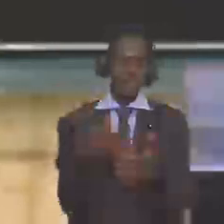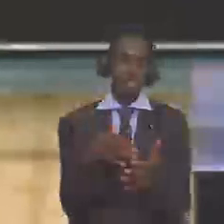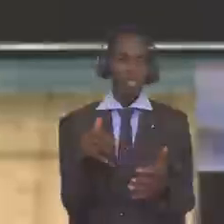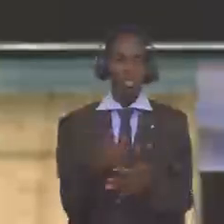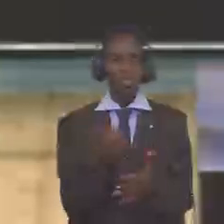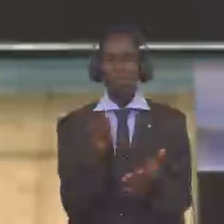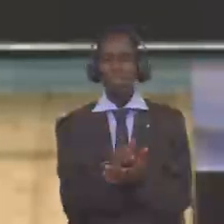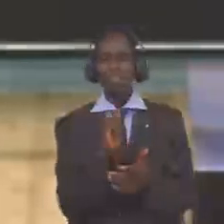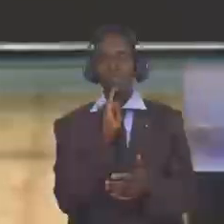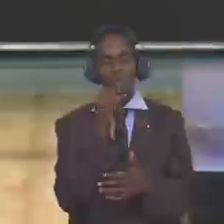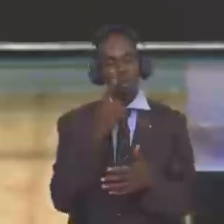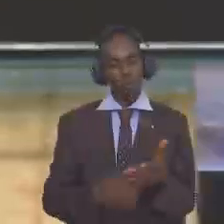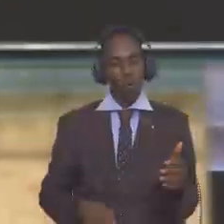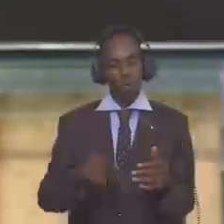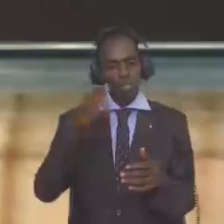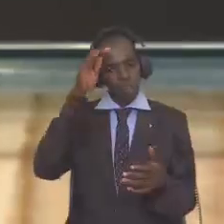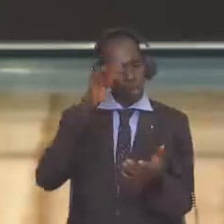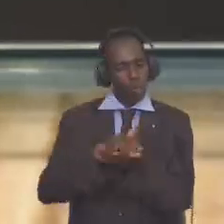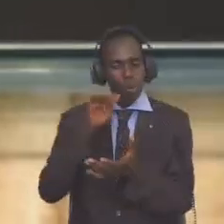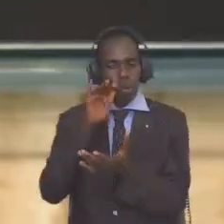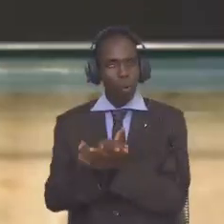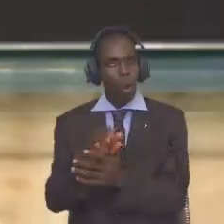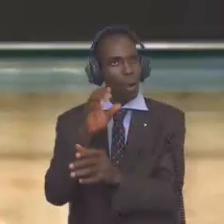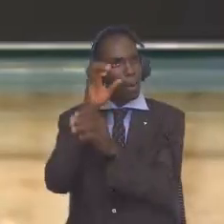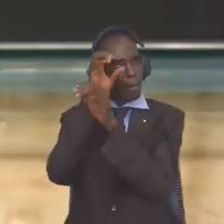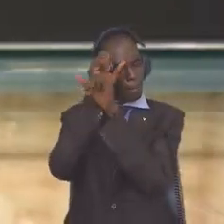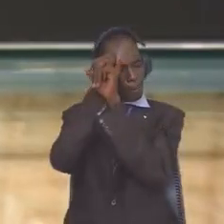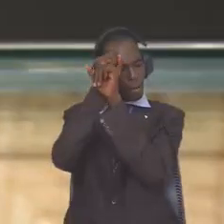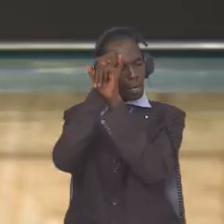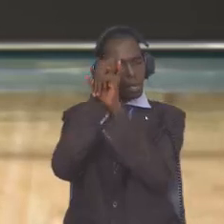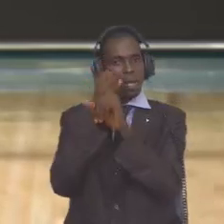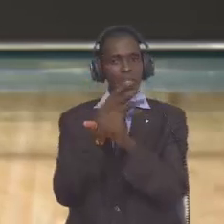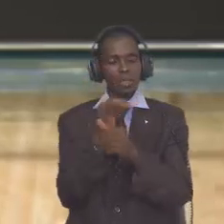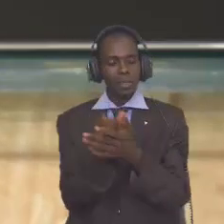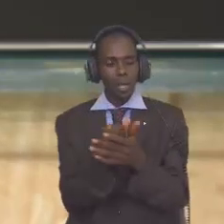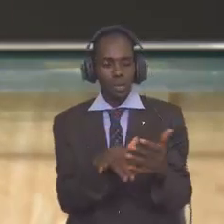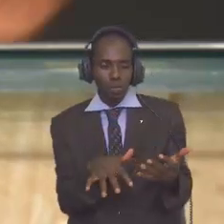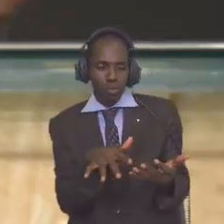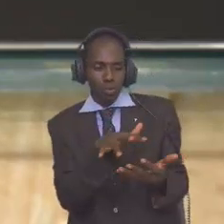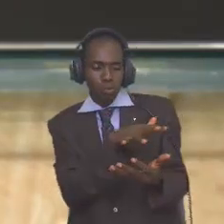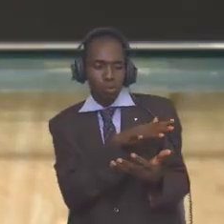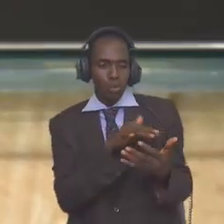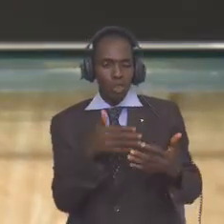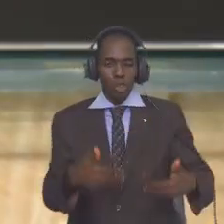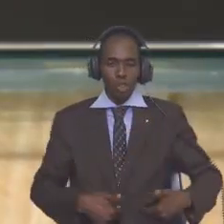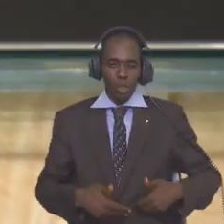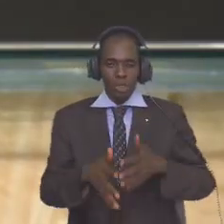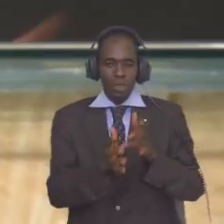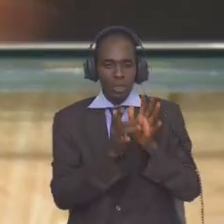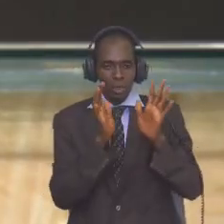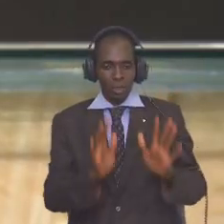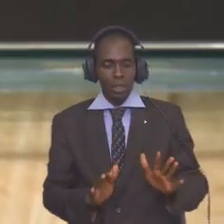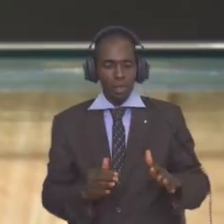And that's what Aquila and Priscilla had in mind, so that those converts, those believers,